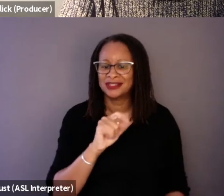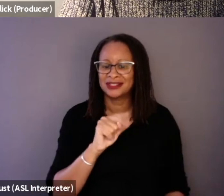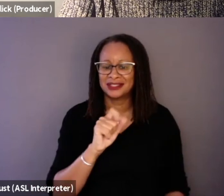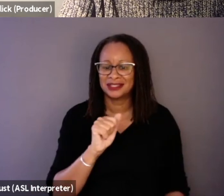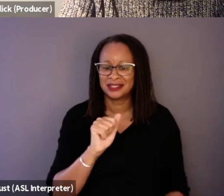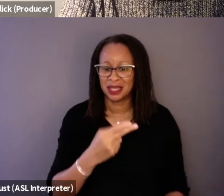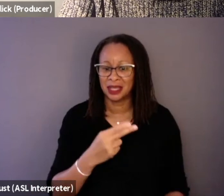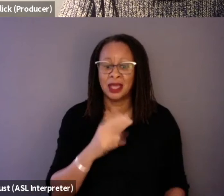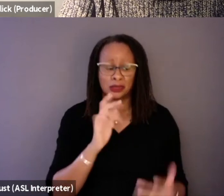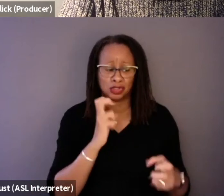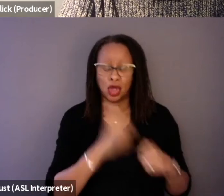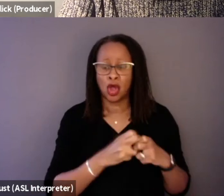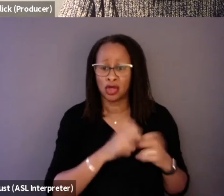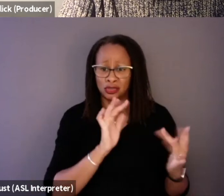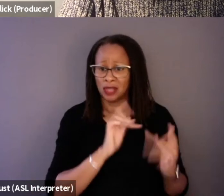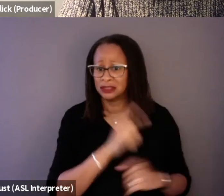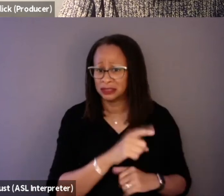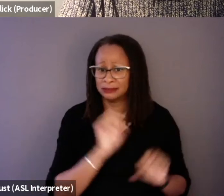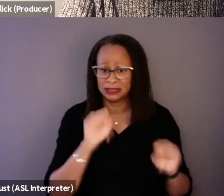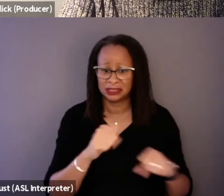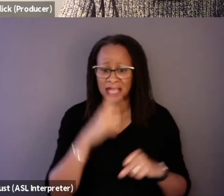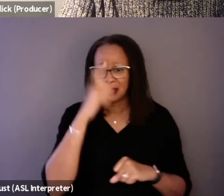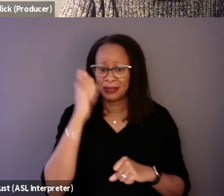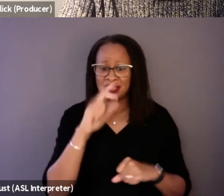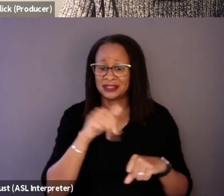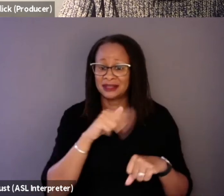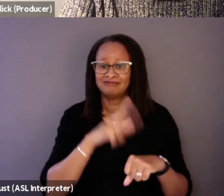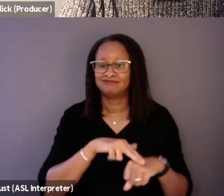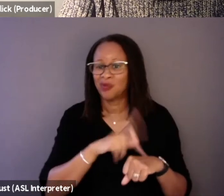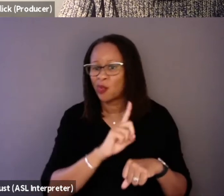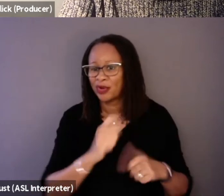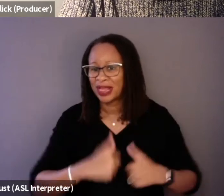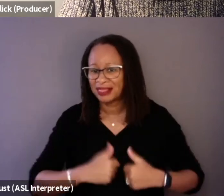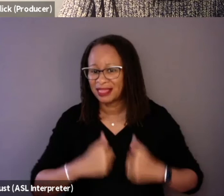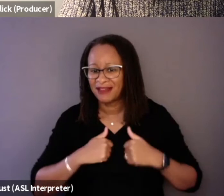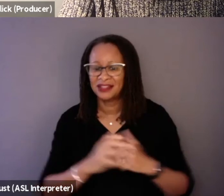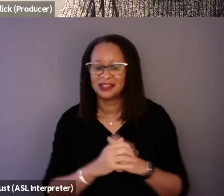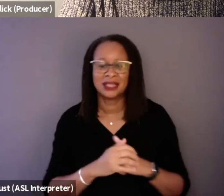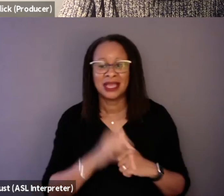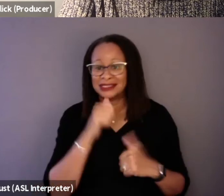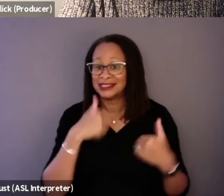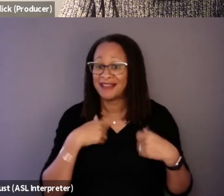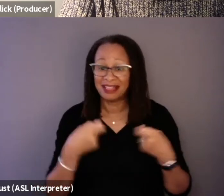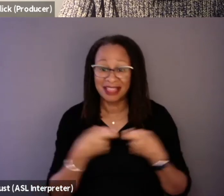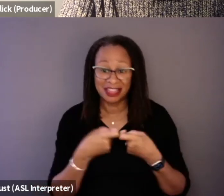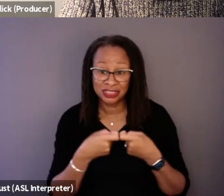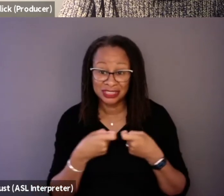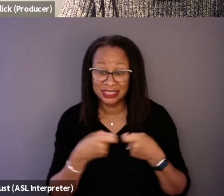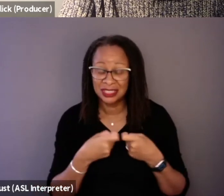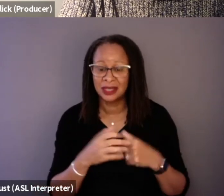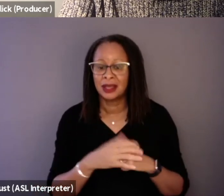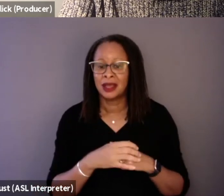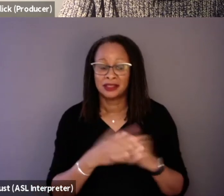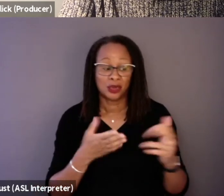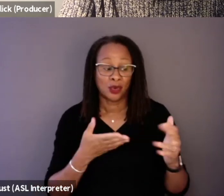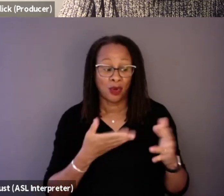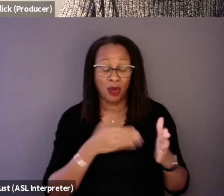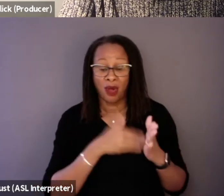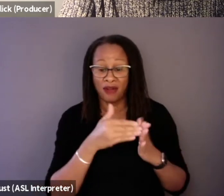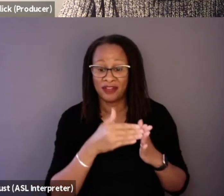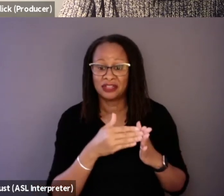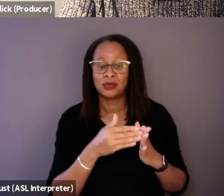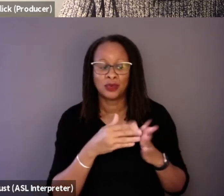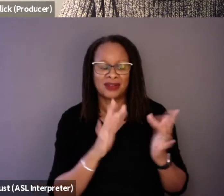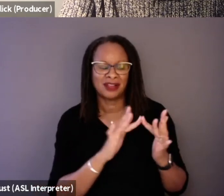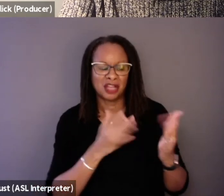him. So because of the nature of where he lives and without having electricity, so oftentimes we'd reach him through one of our